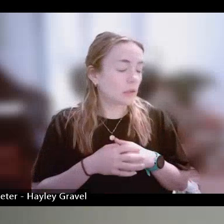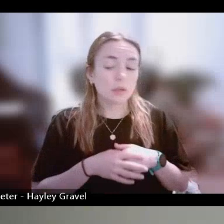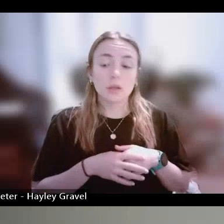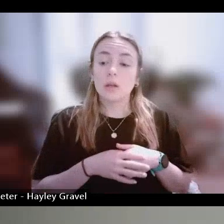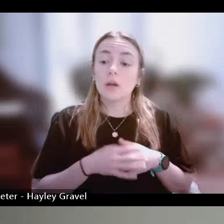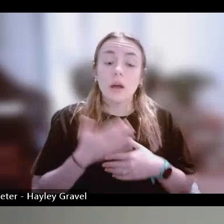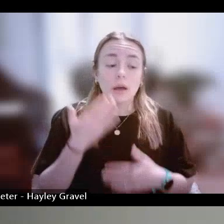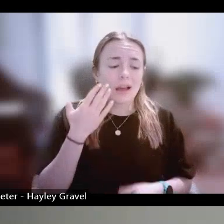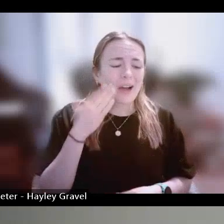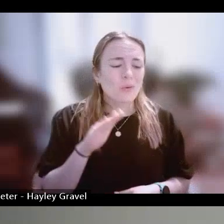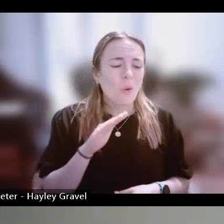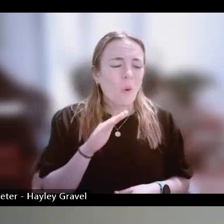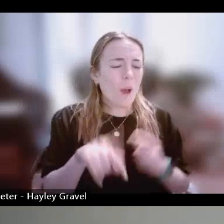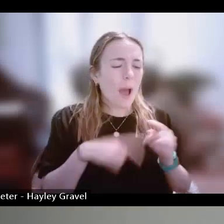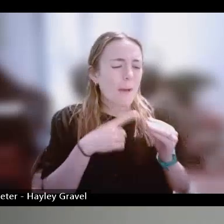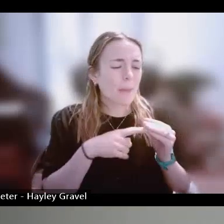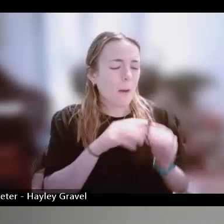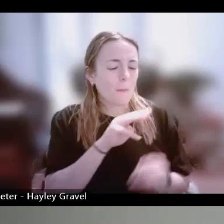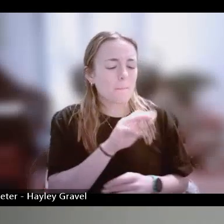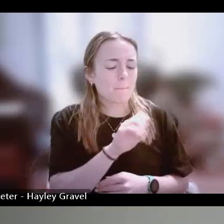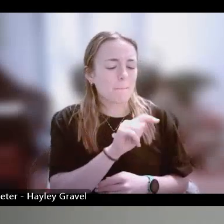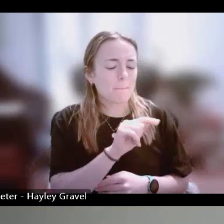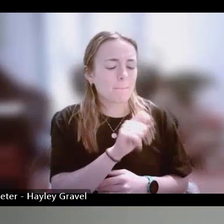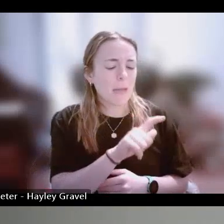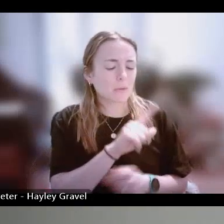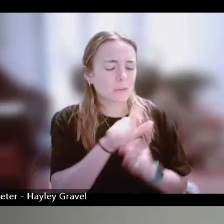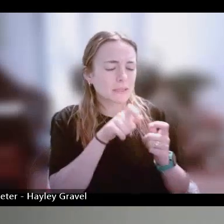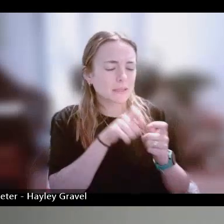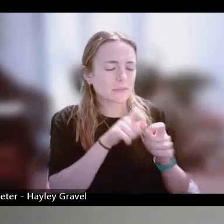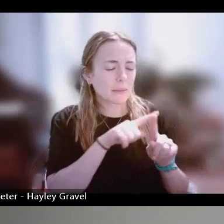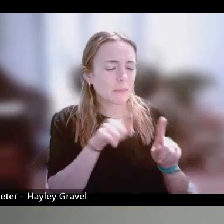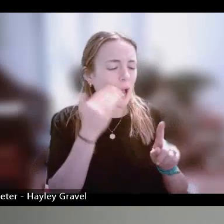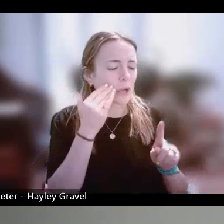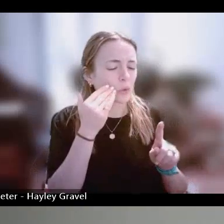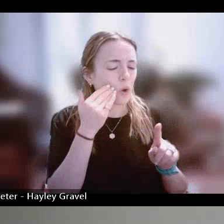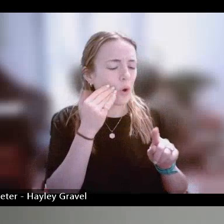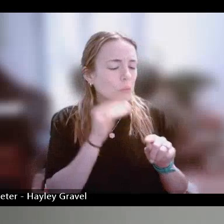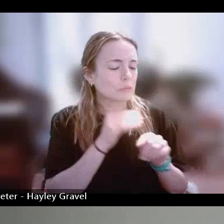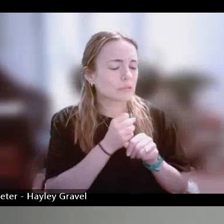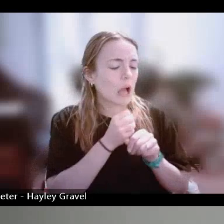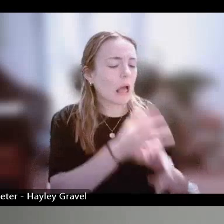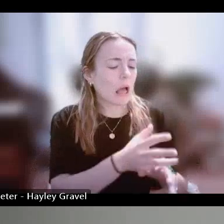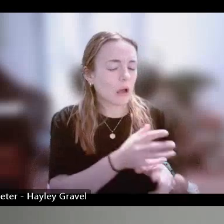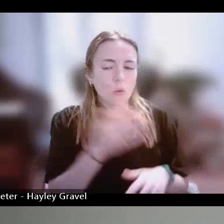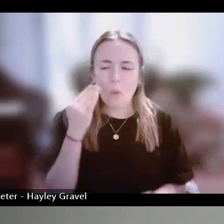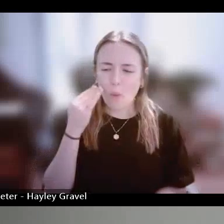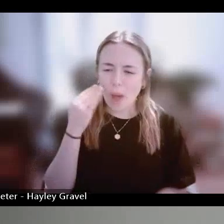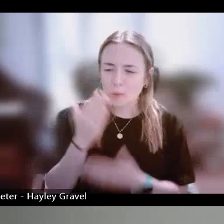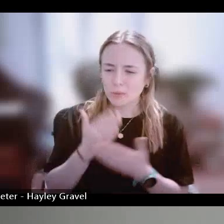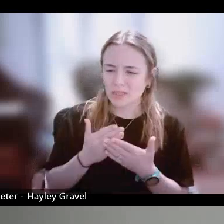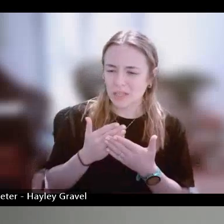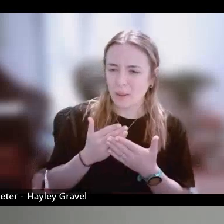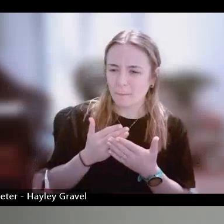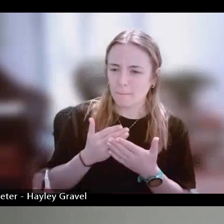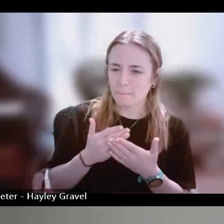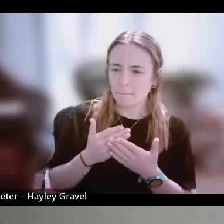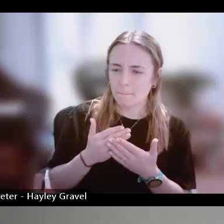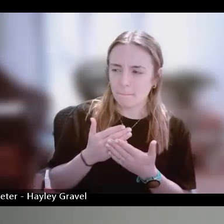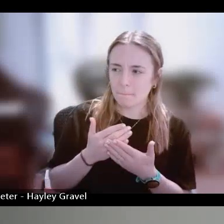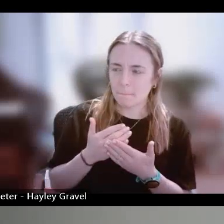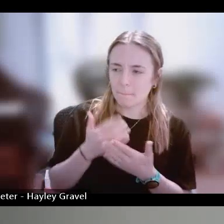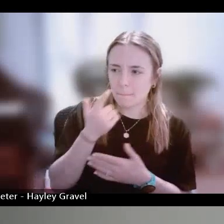know specifically, but it was contamination. Do you know about that? I know a little bit about it because I know that Okay. back when it was like big, I